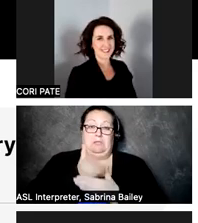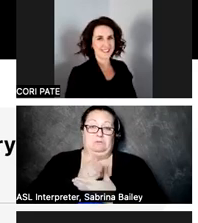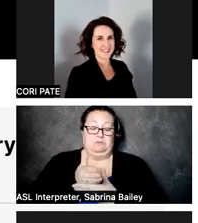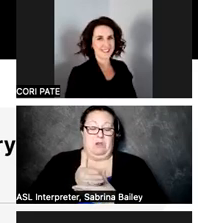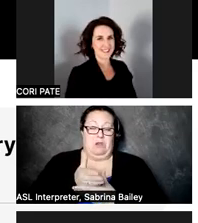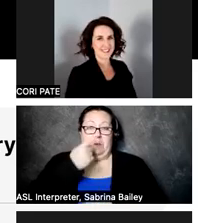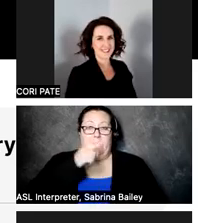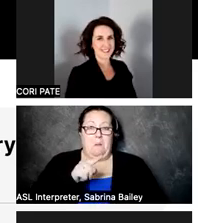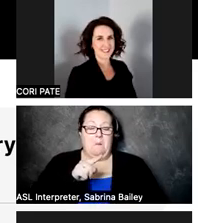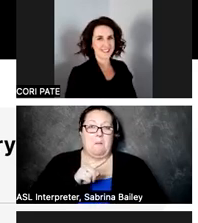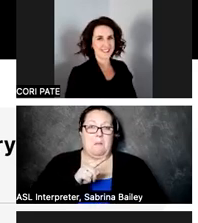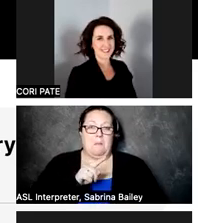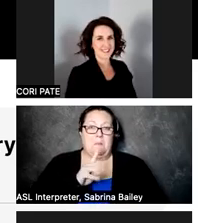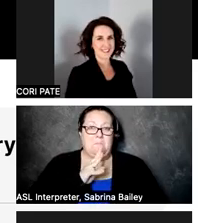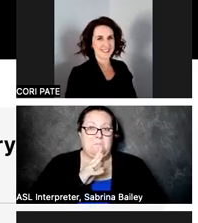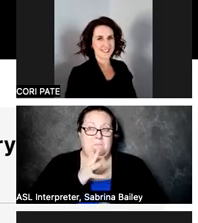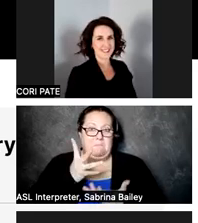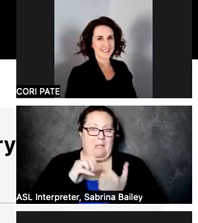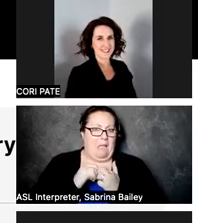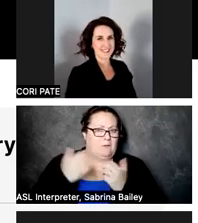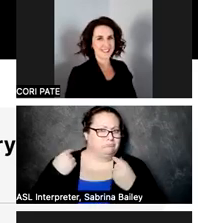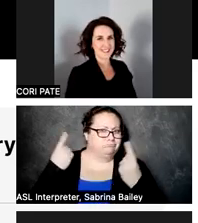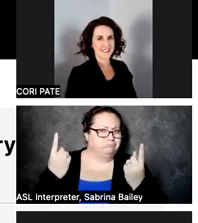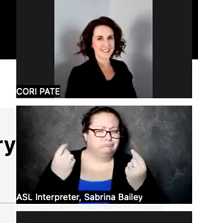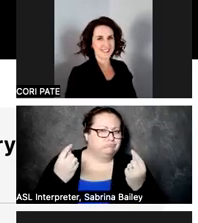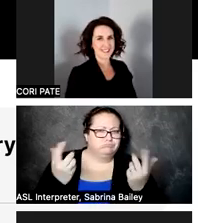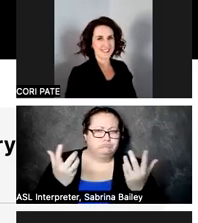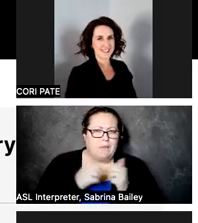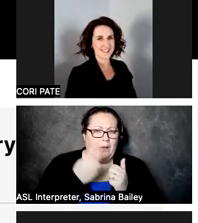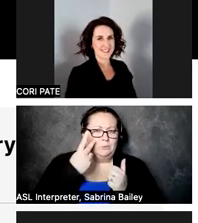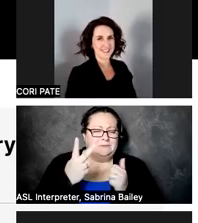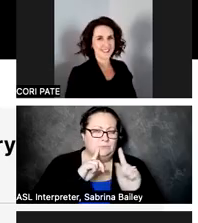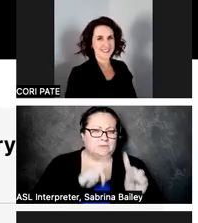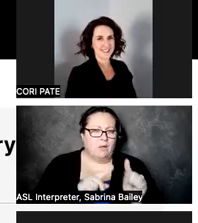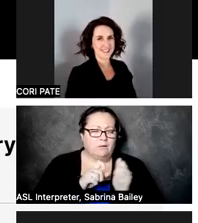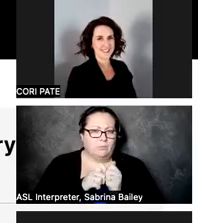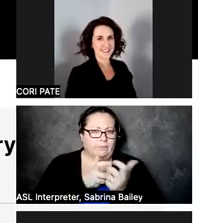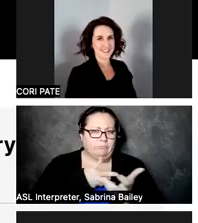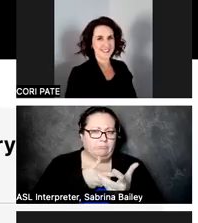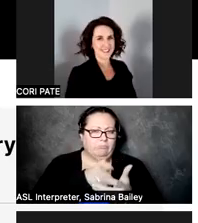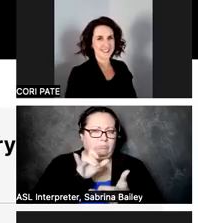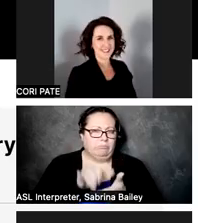you tell us how that's going and how do you see families responding to that?